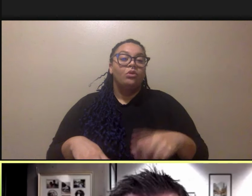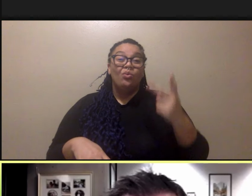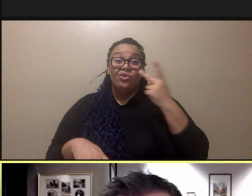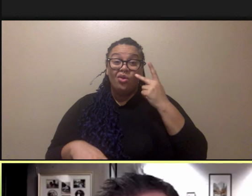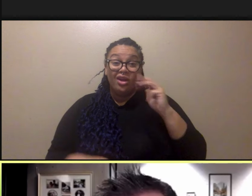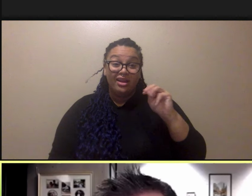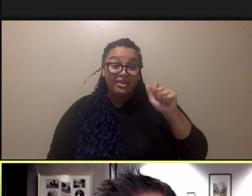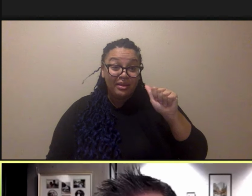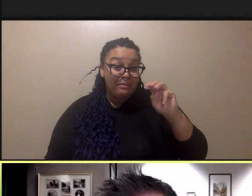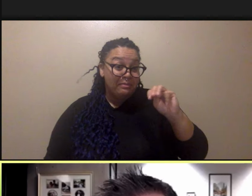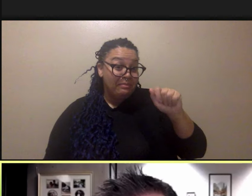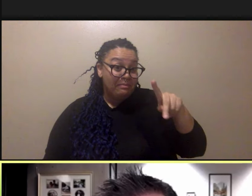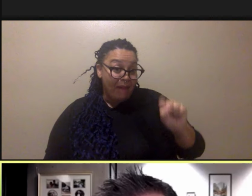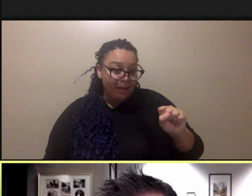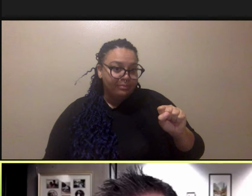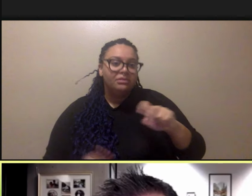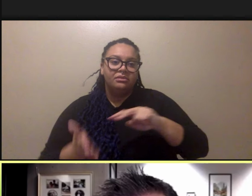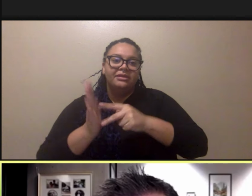colonized. So